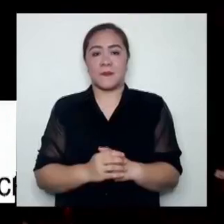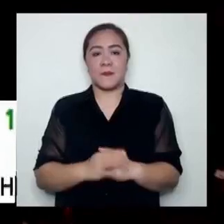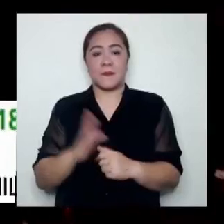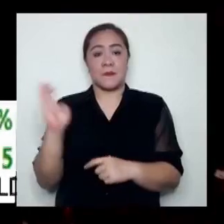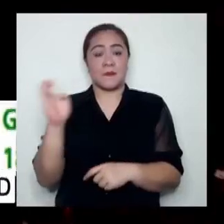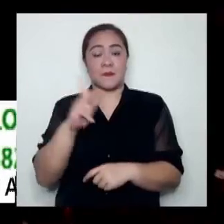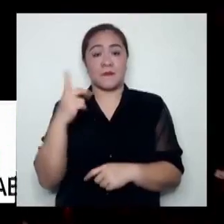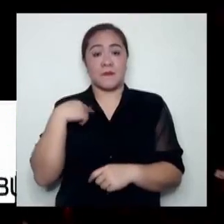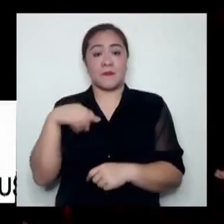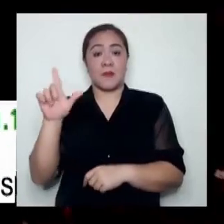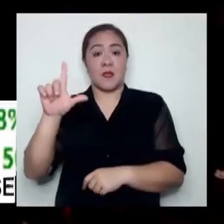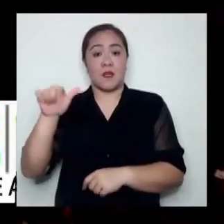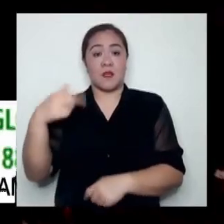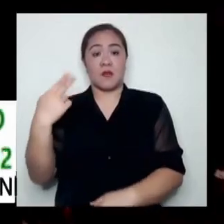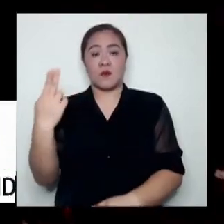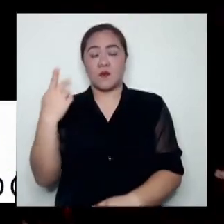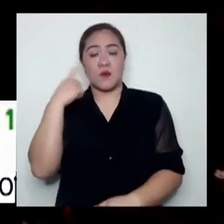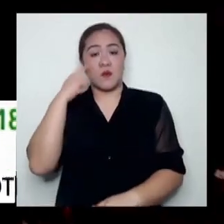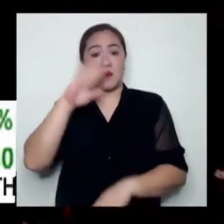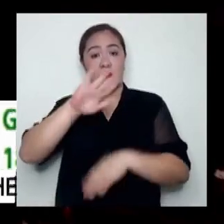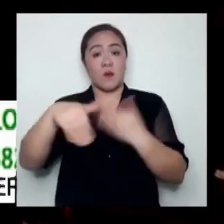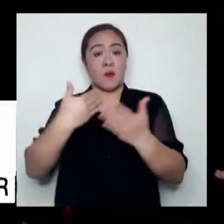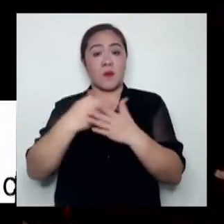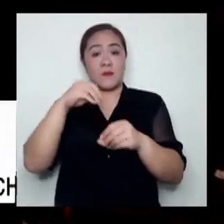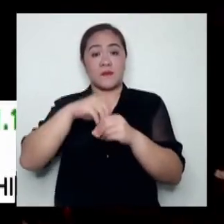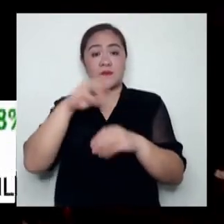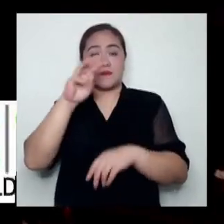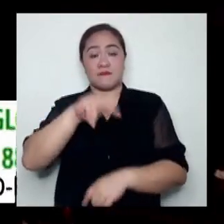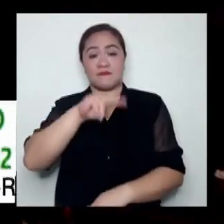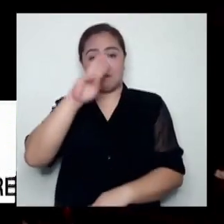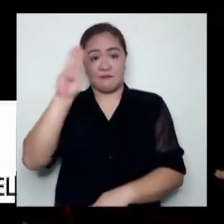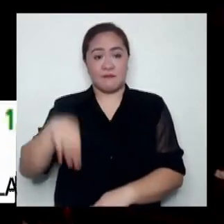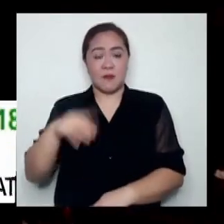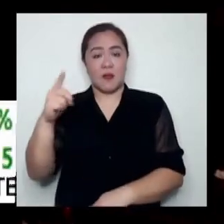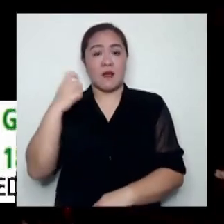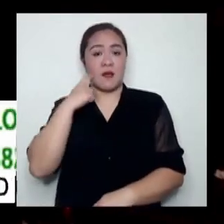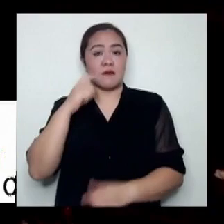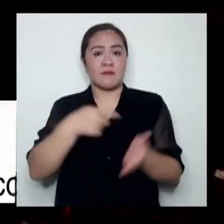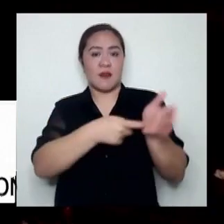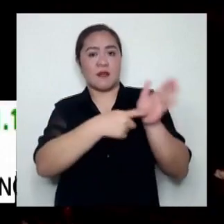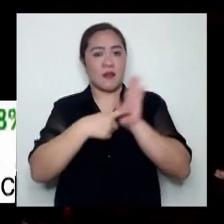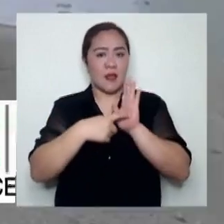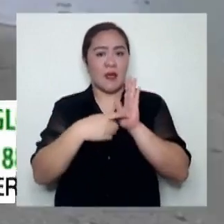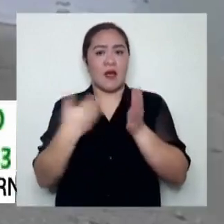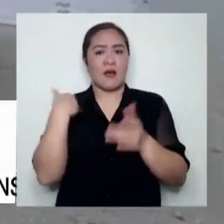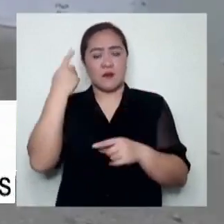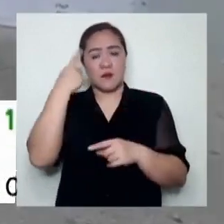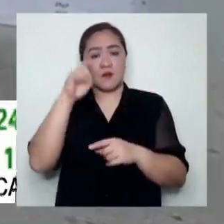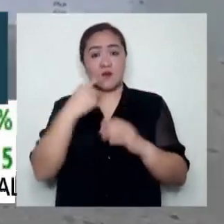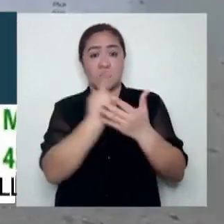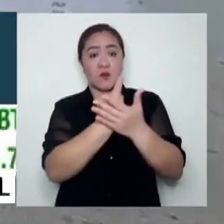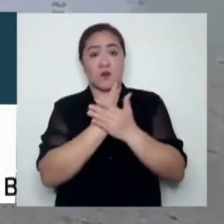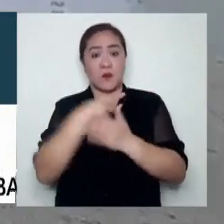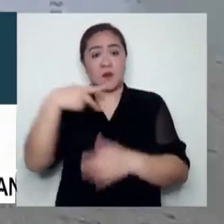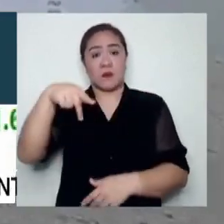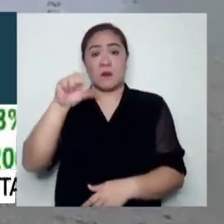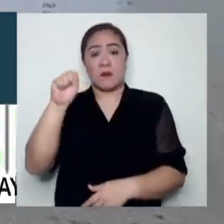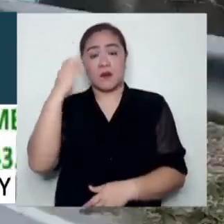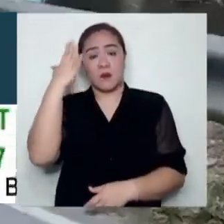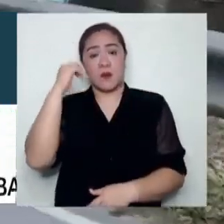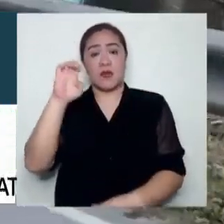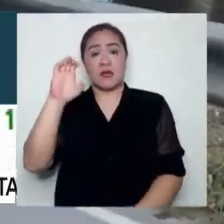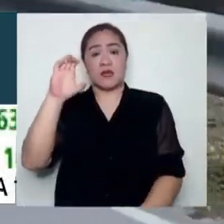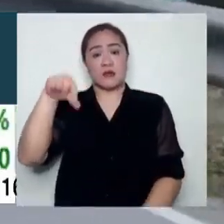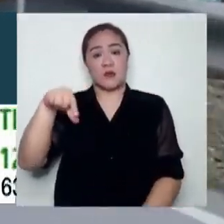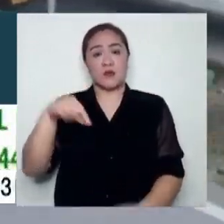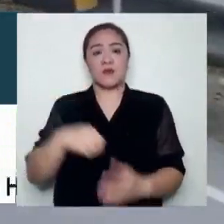Local government units in the National Capital Region plan to require quarantine passes again under the enhanced community